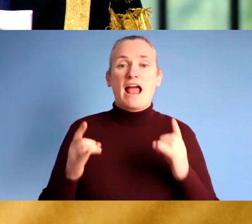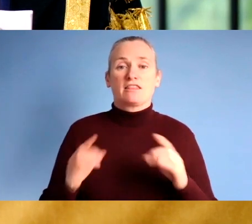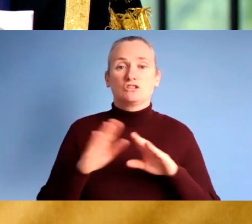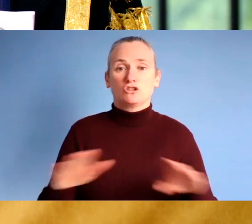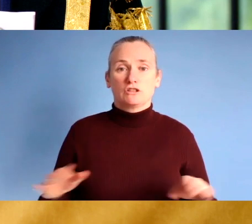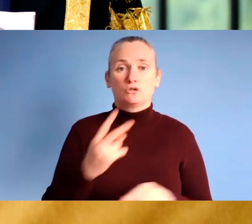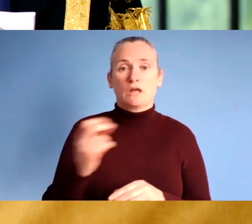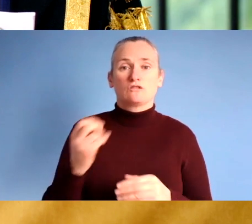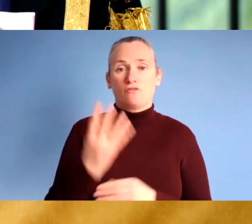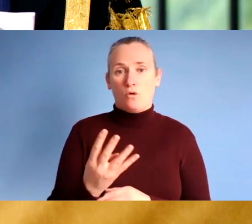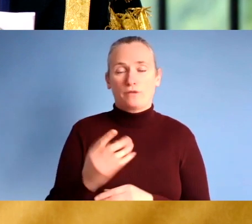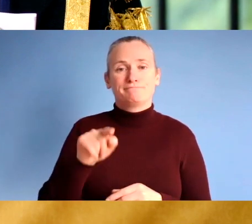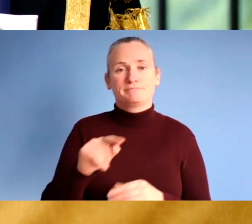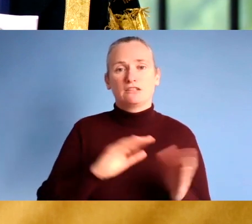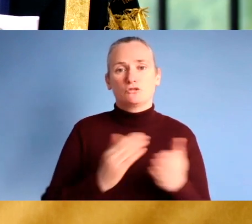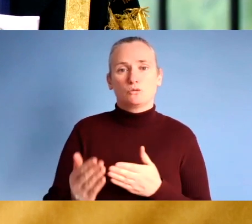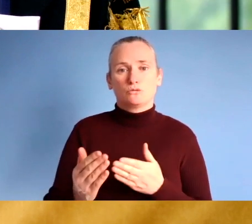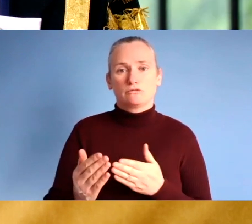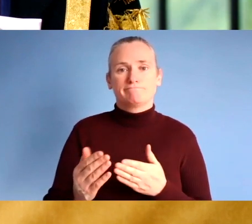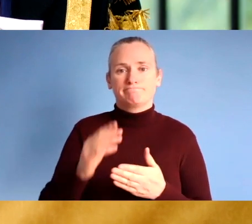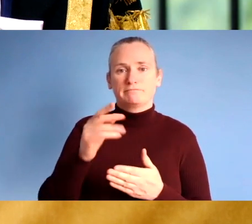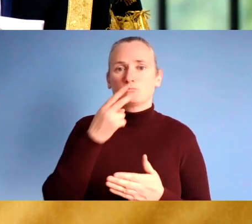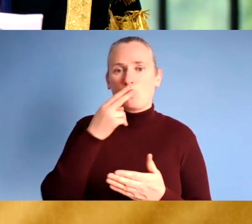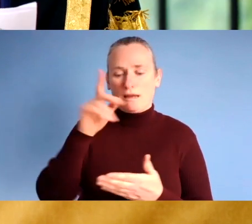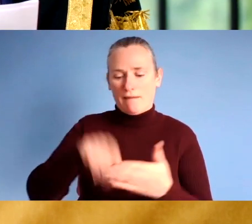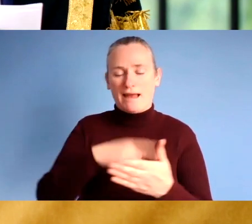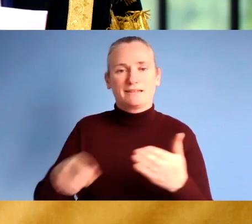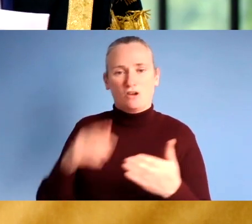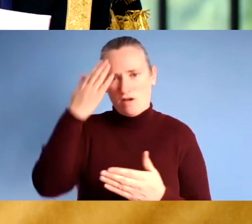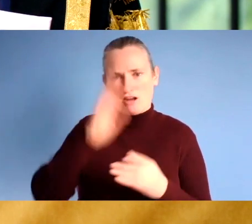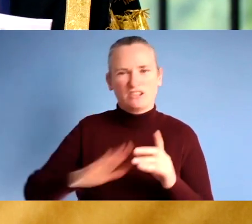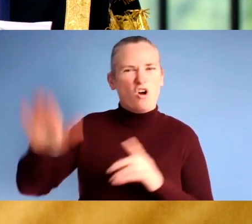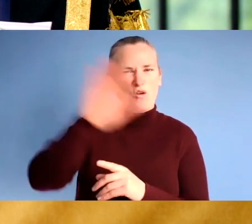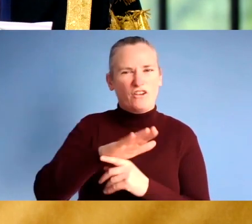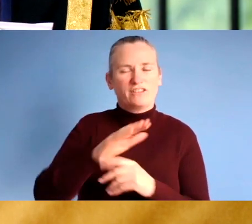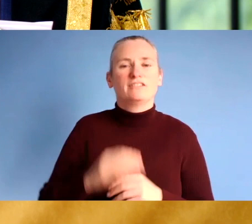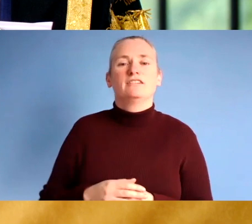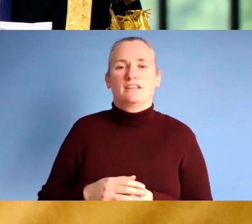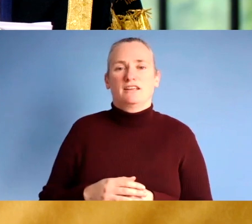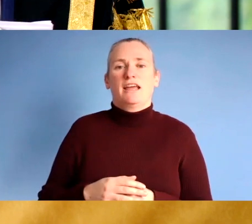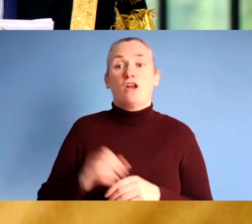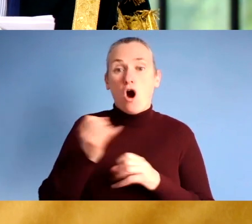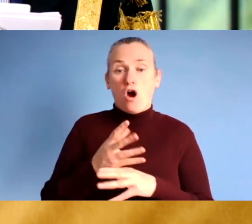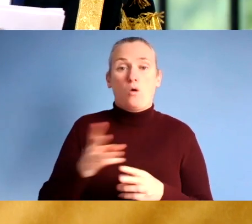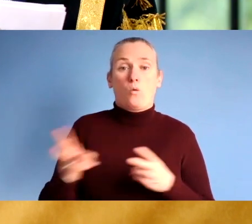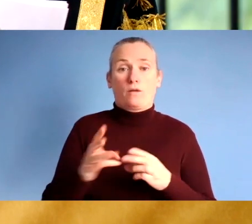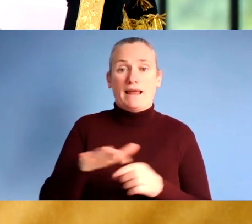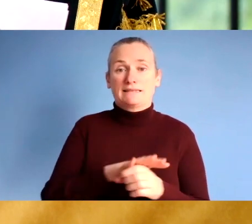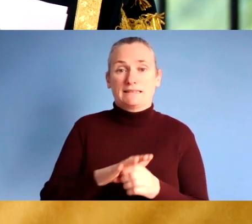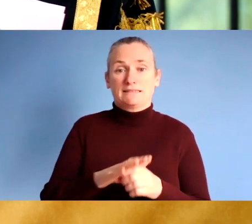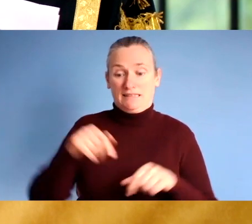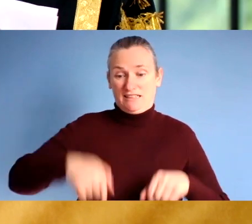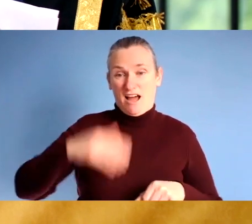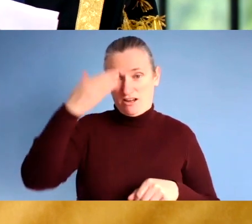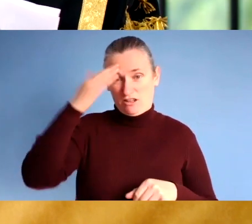Children in 2004, Deputy Martin introduced a nationwide ban on tobacco smoke in all workplaces.